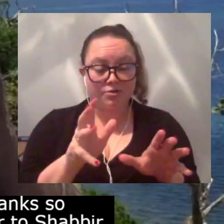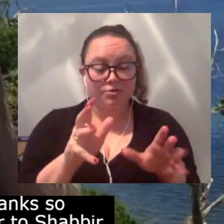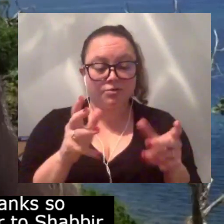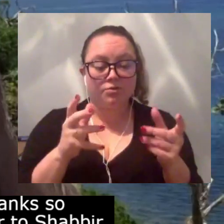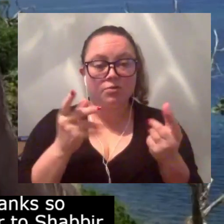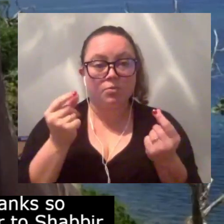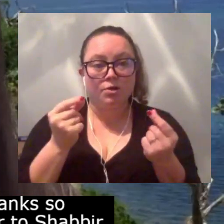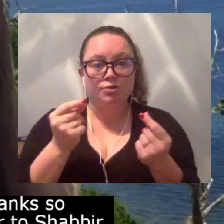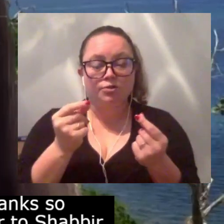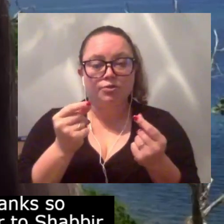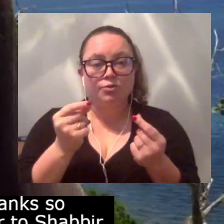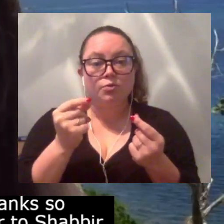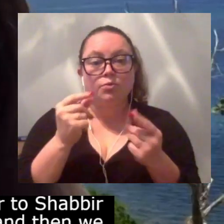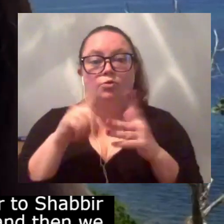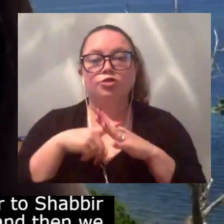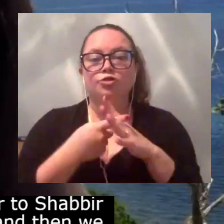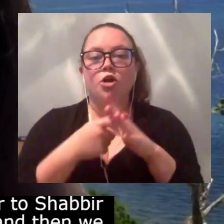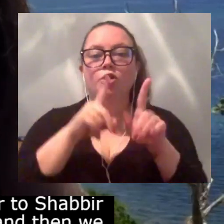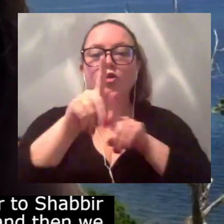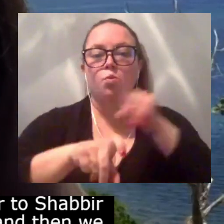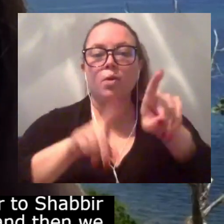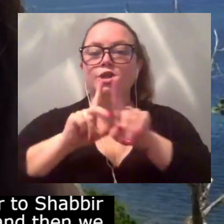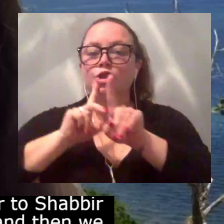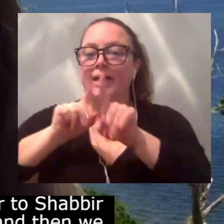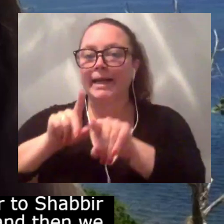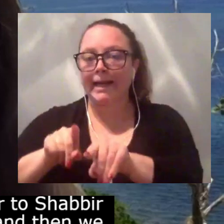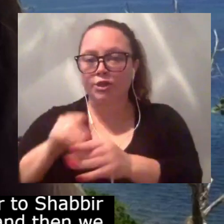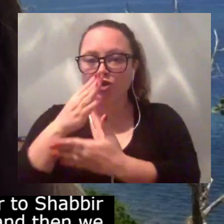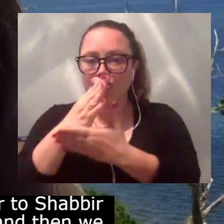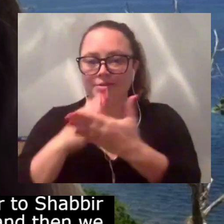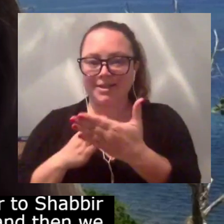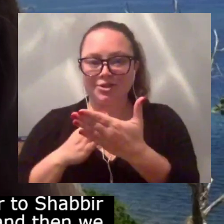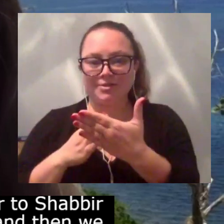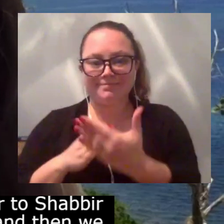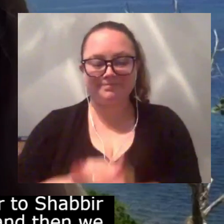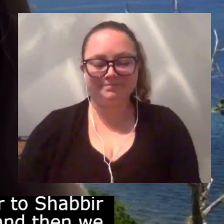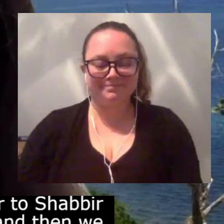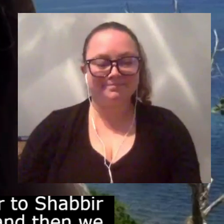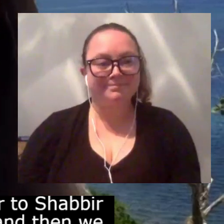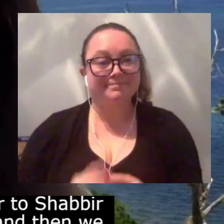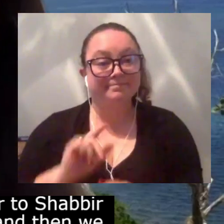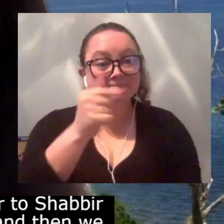question and answer session. So Shabir.